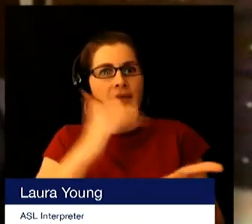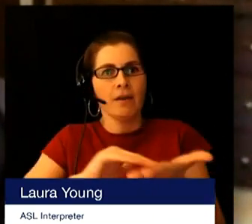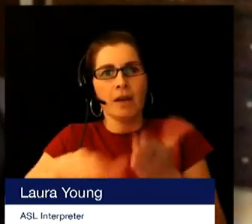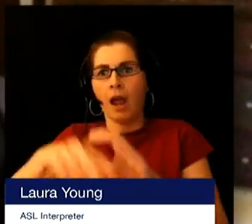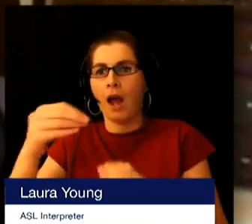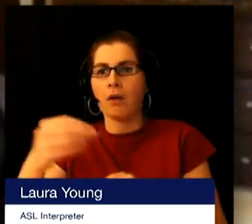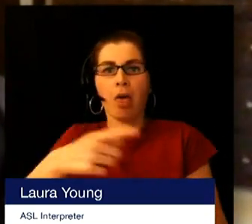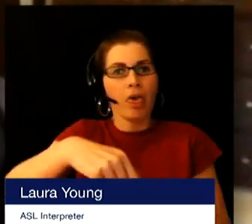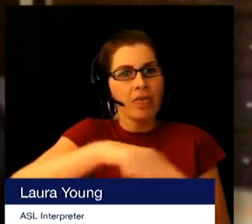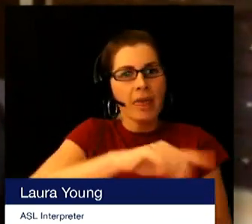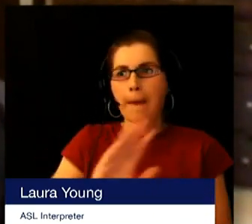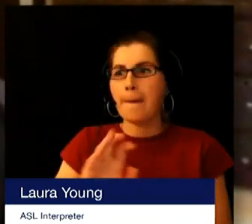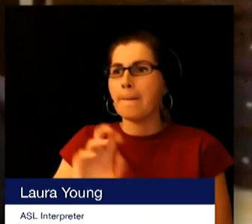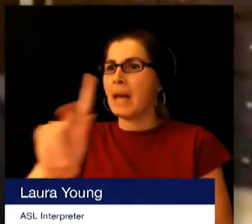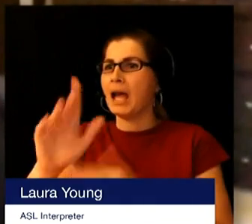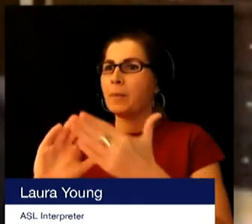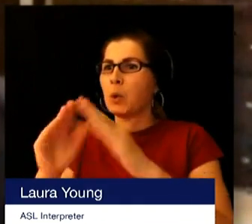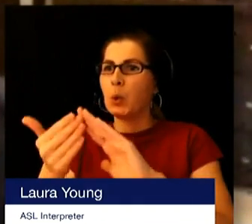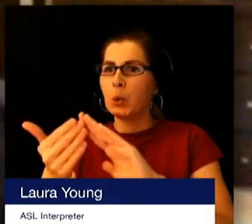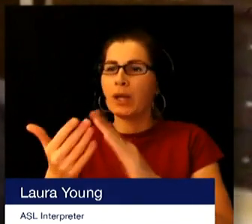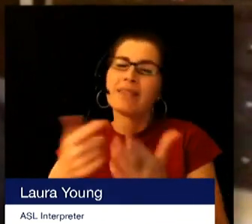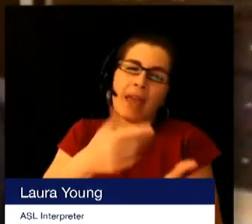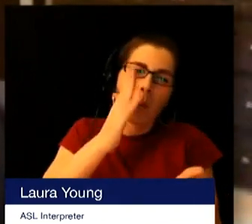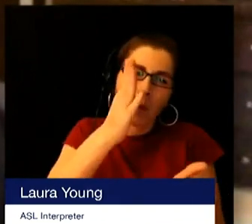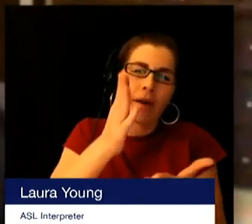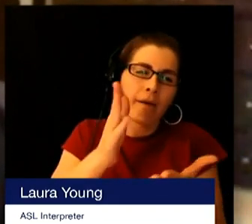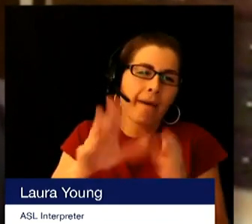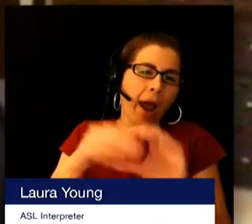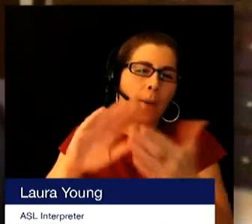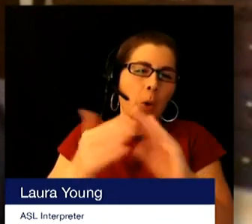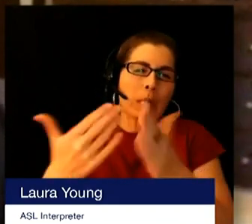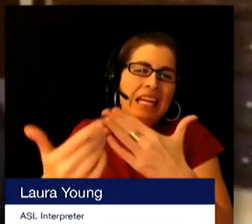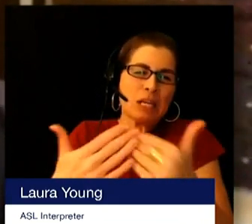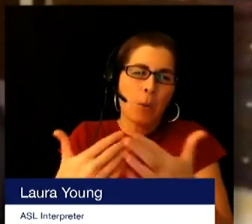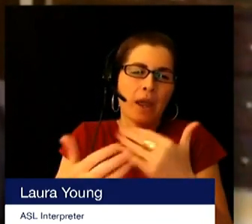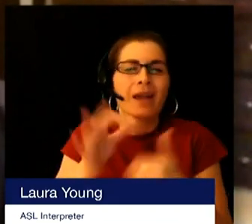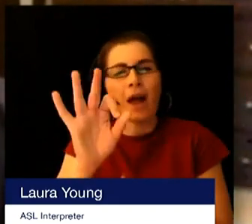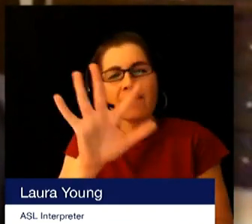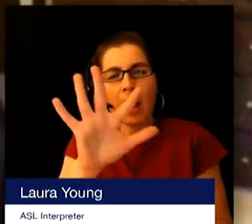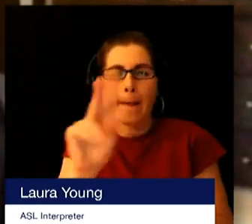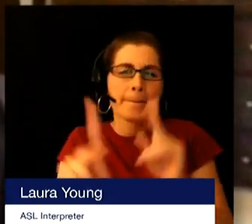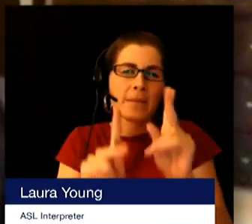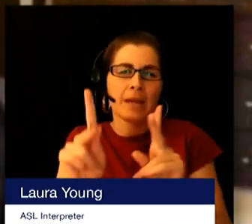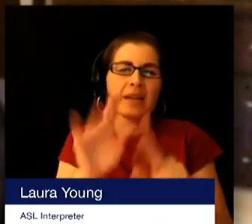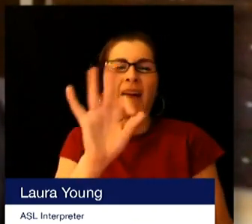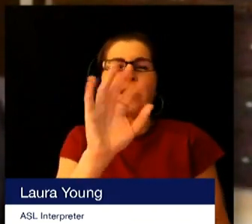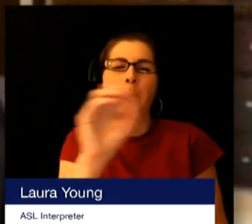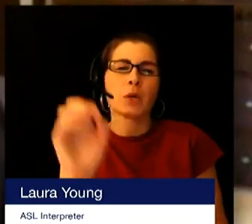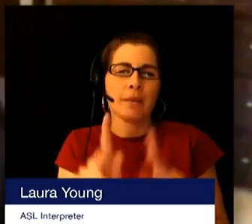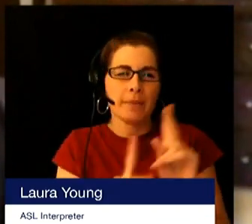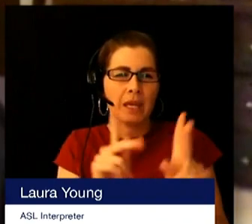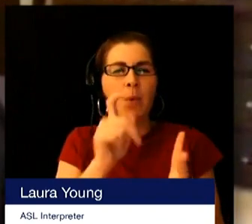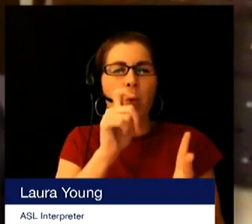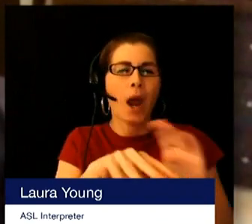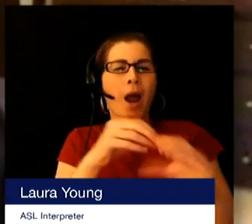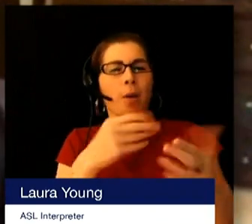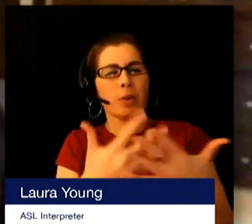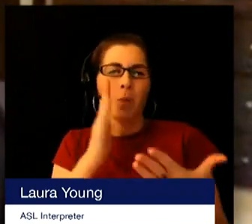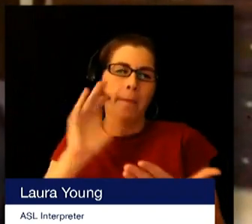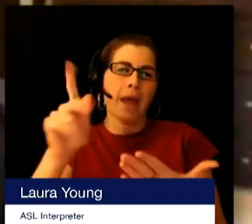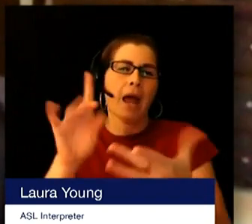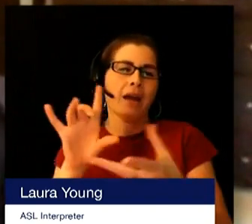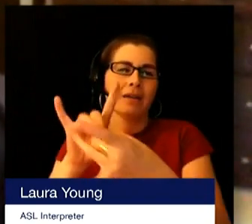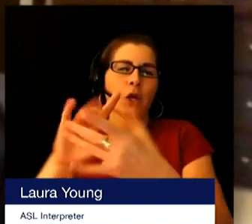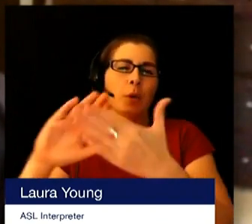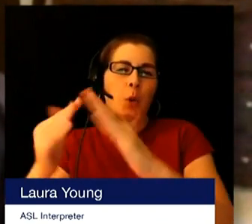their communities at some point anyway. 95% of the people who are incarcerated will rejoin their communities. And so it's a question of